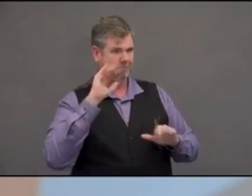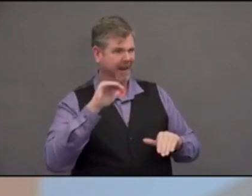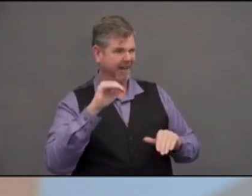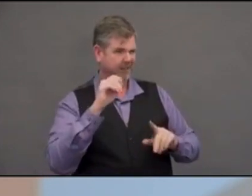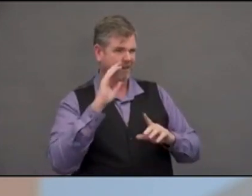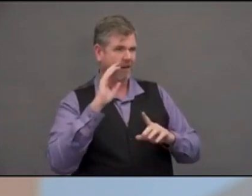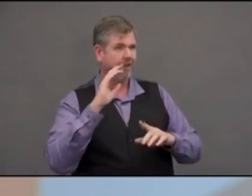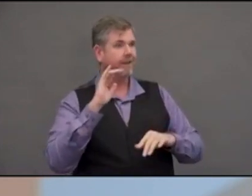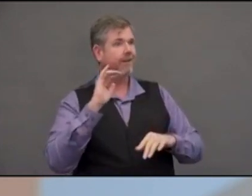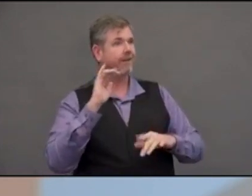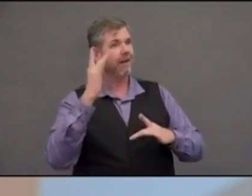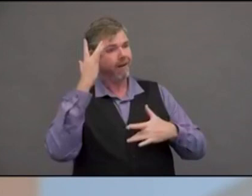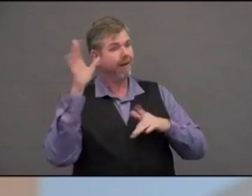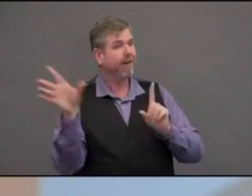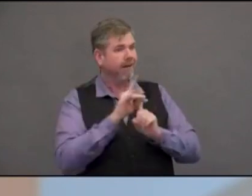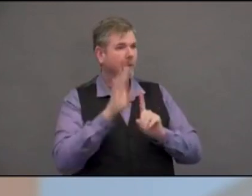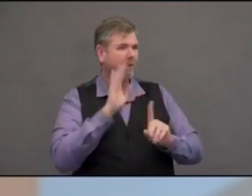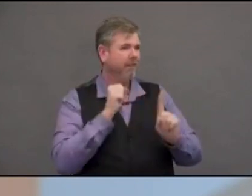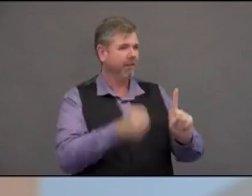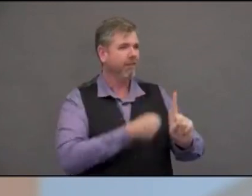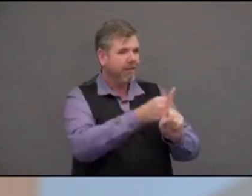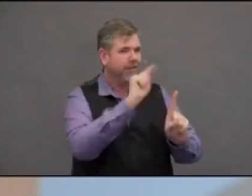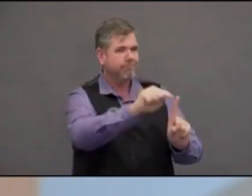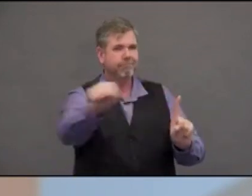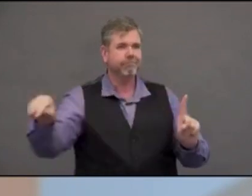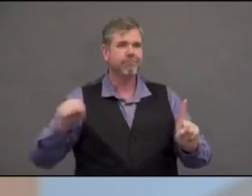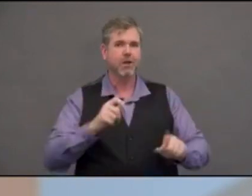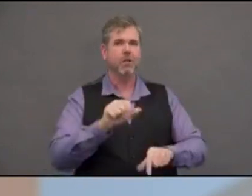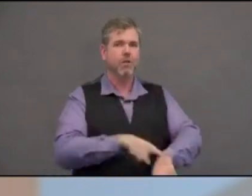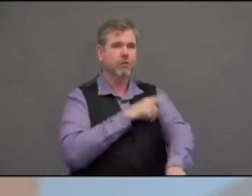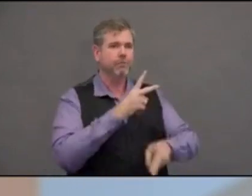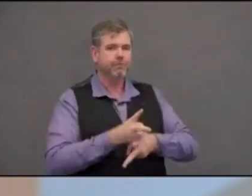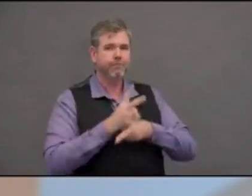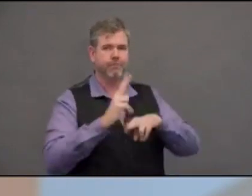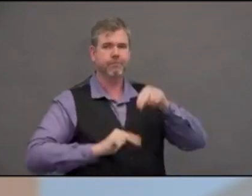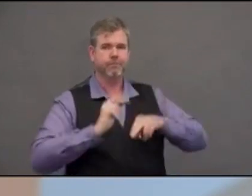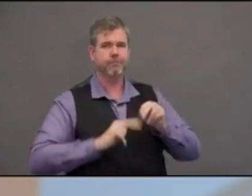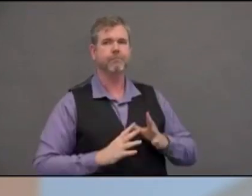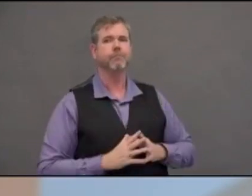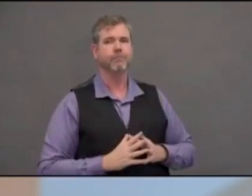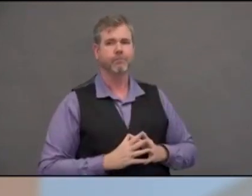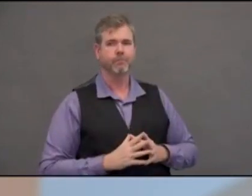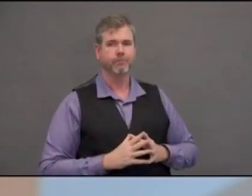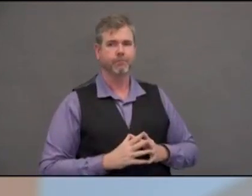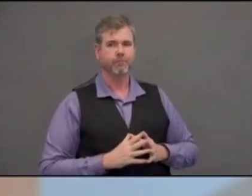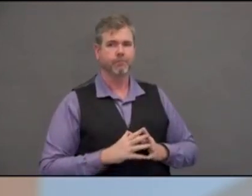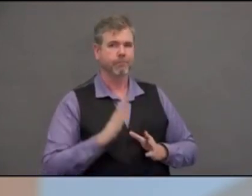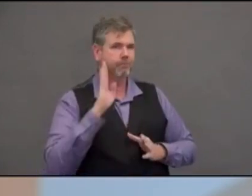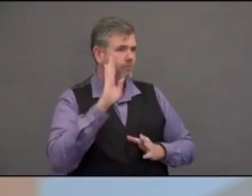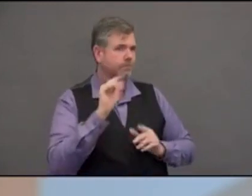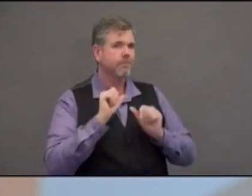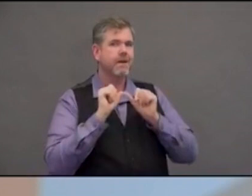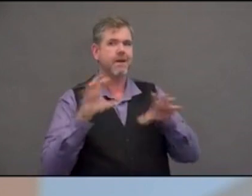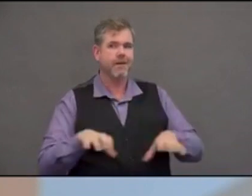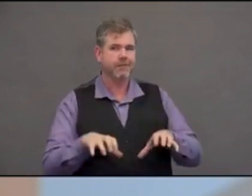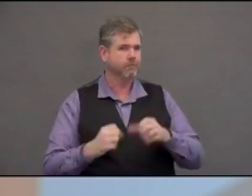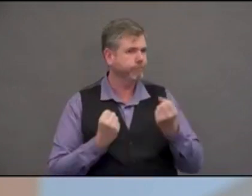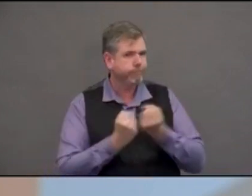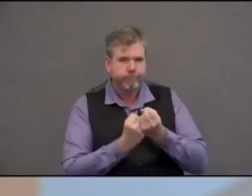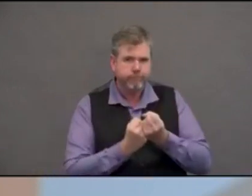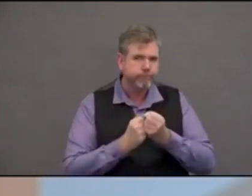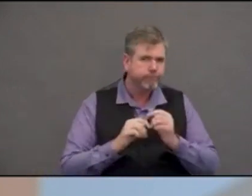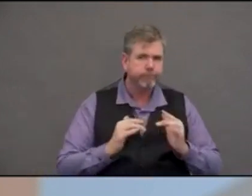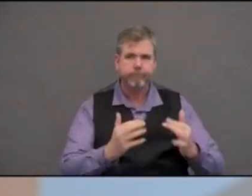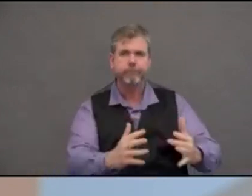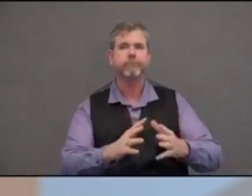Department actively works then, as those cases are quickly detected, to support the facilities to control the spread of that